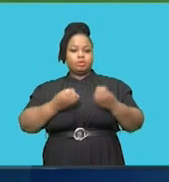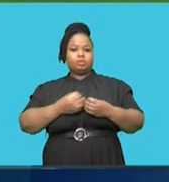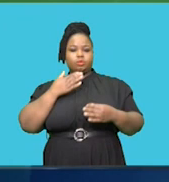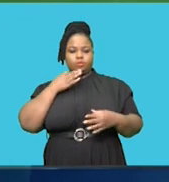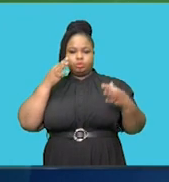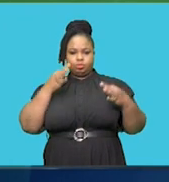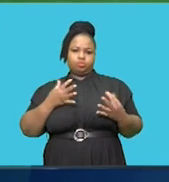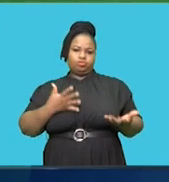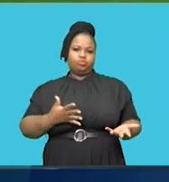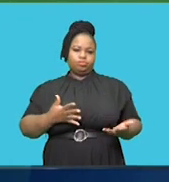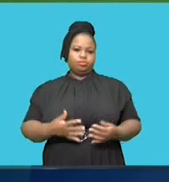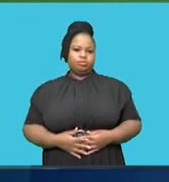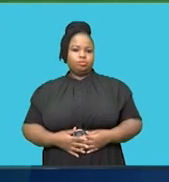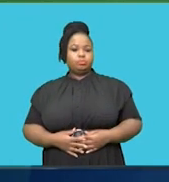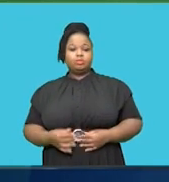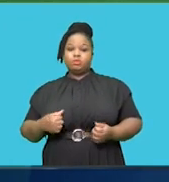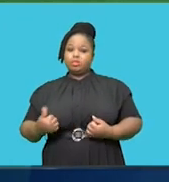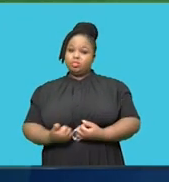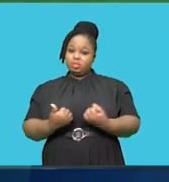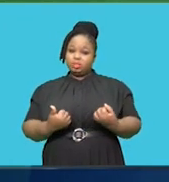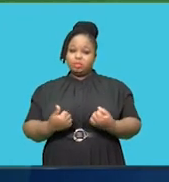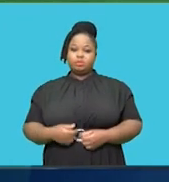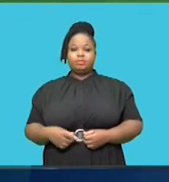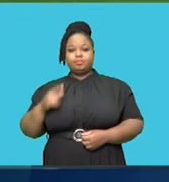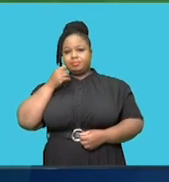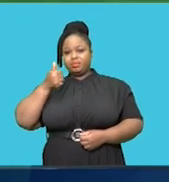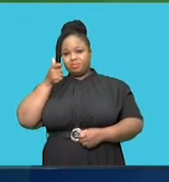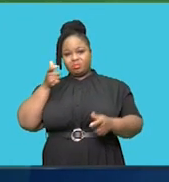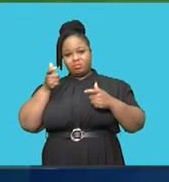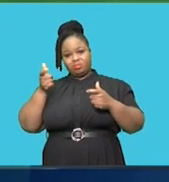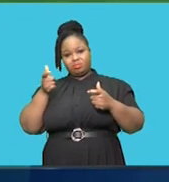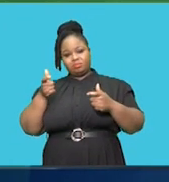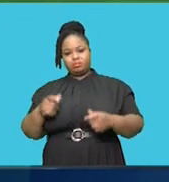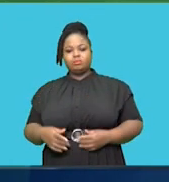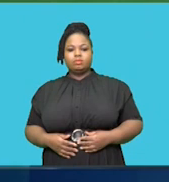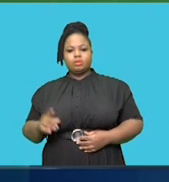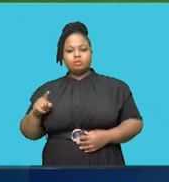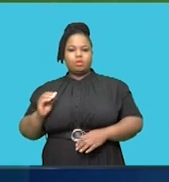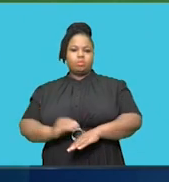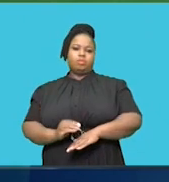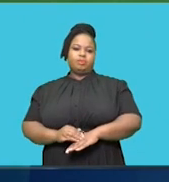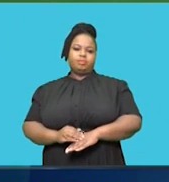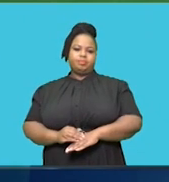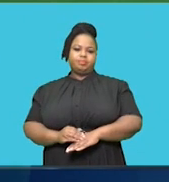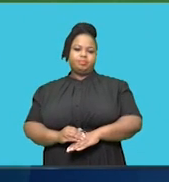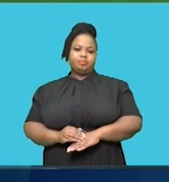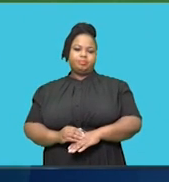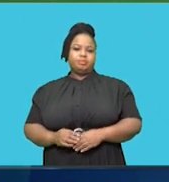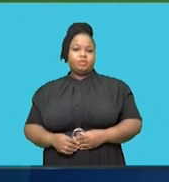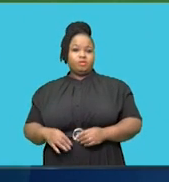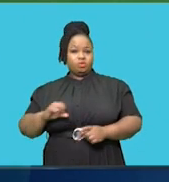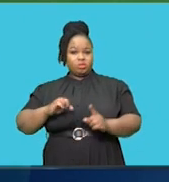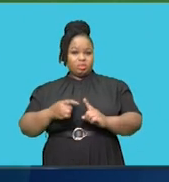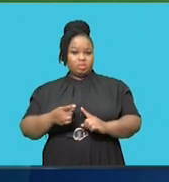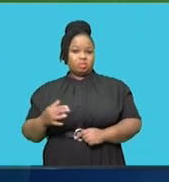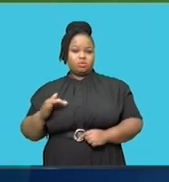that decision, that those challenges of patriarchal tendencies are a problem for the society,